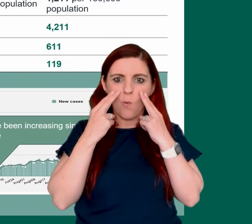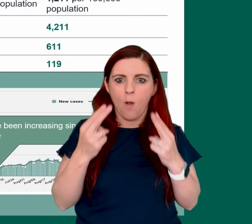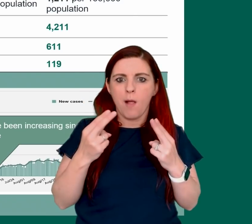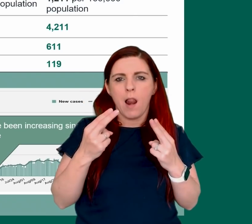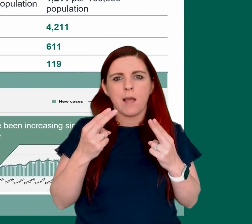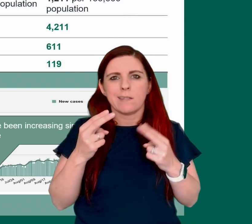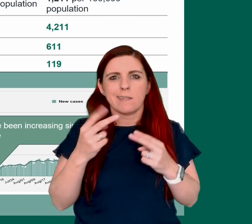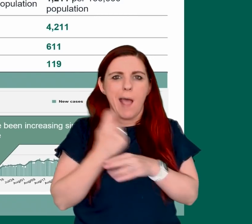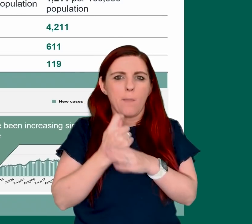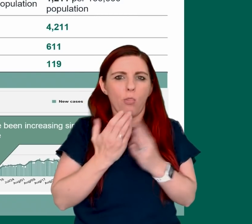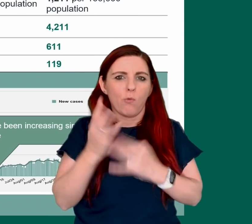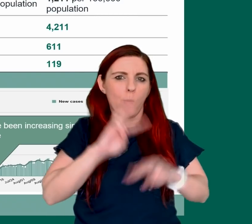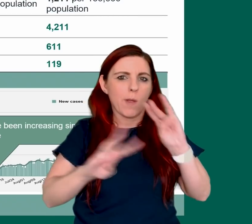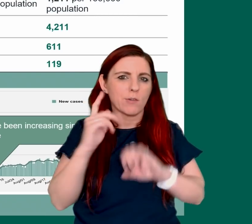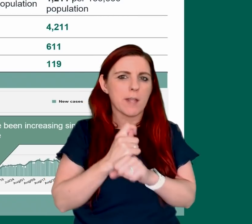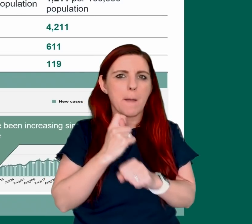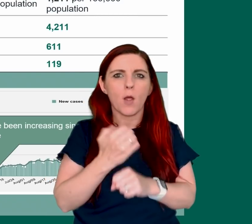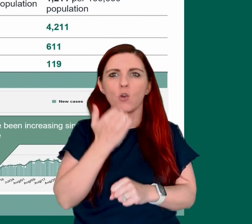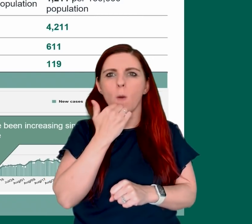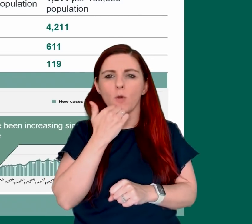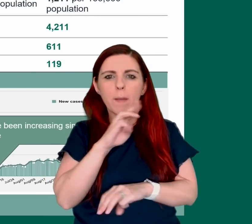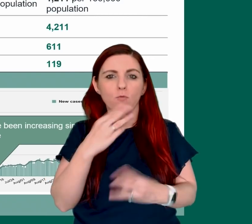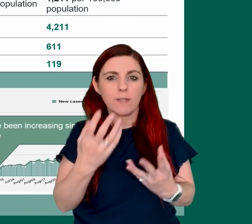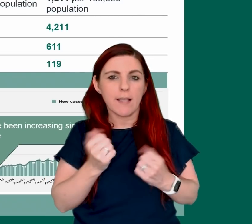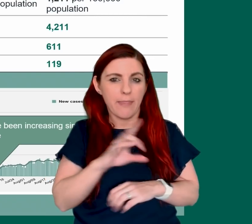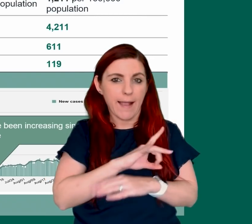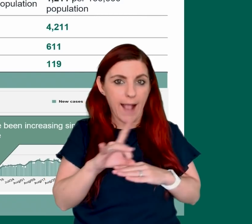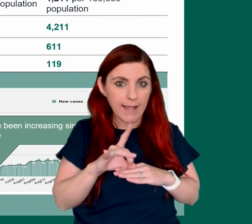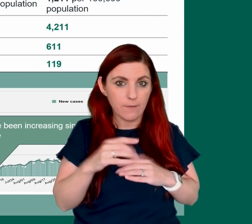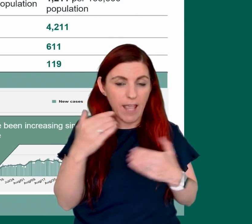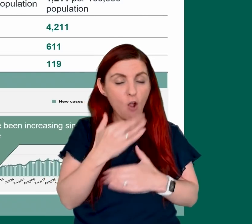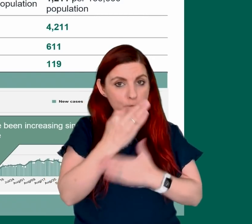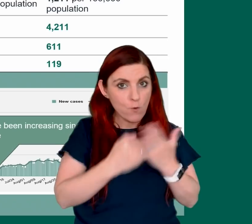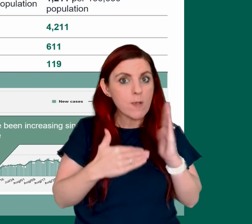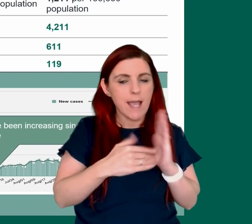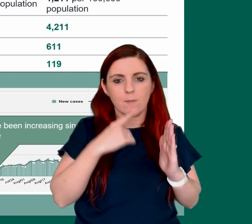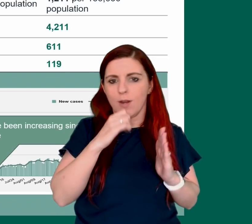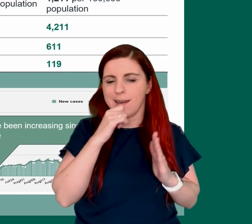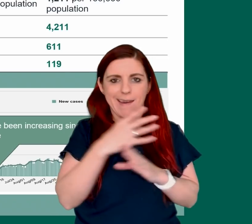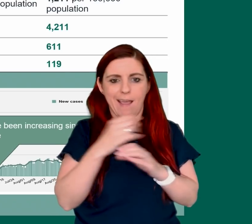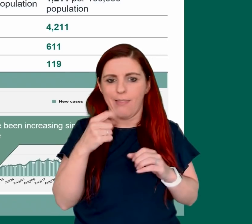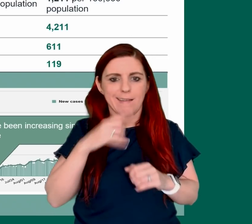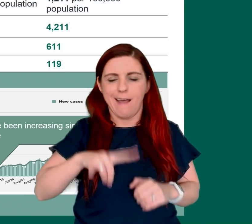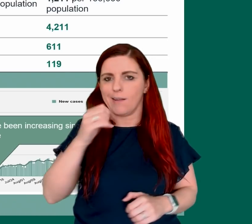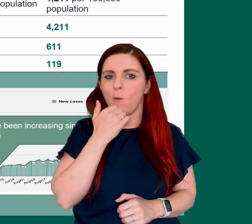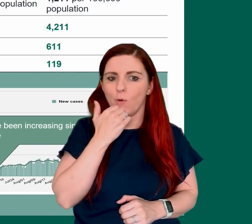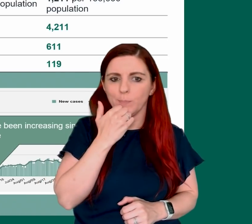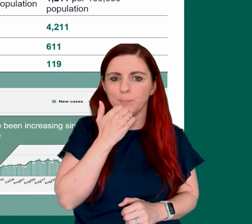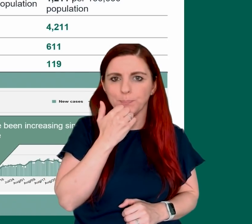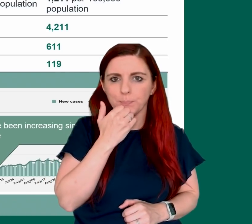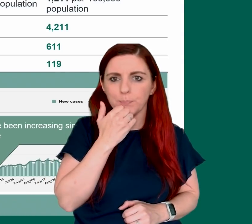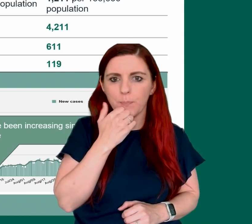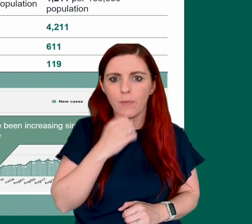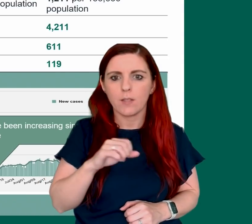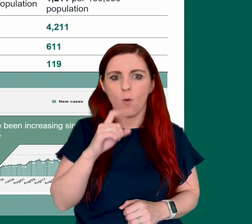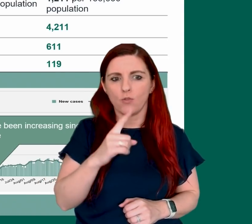see numbers of patients deliver this kind of care, but not at this kind of numbers. And 179 of them don't have COVID, but 140